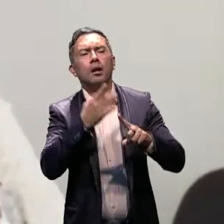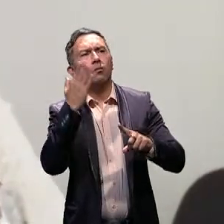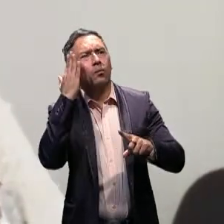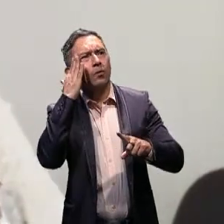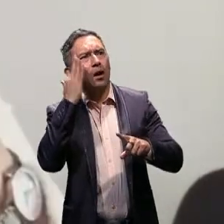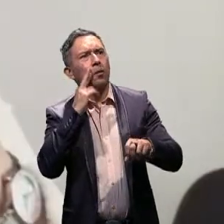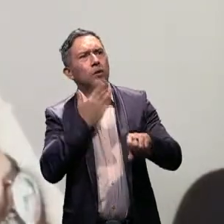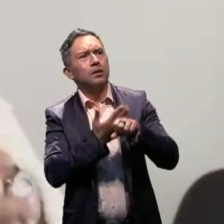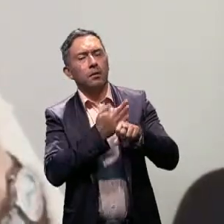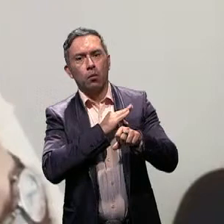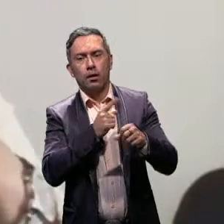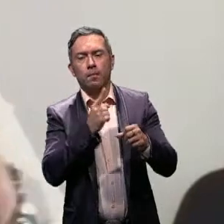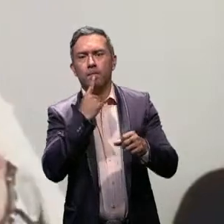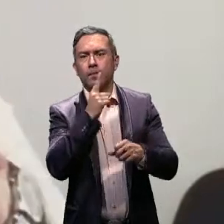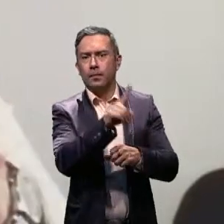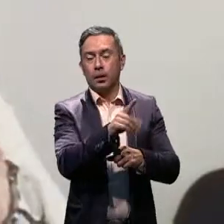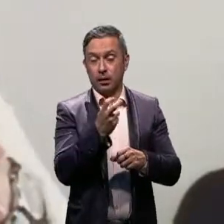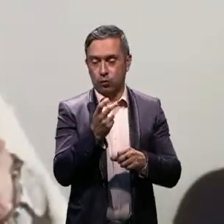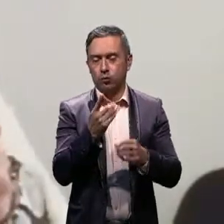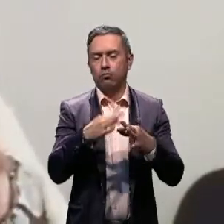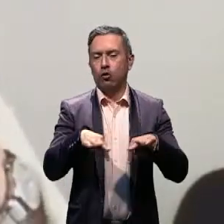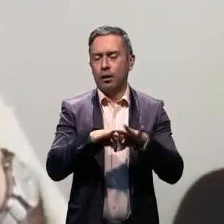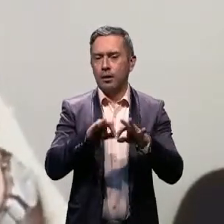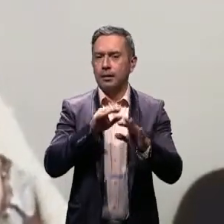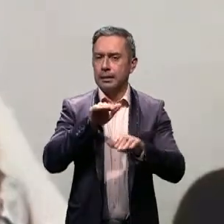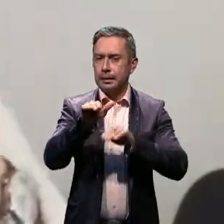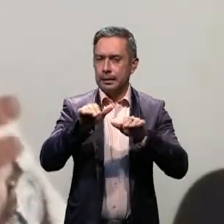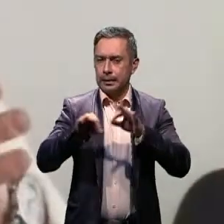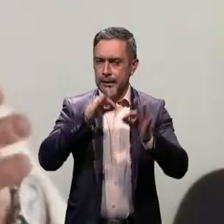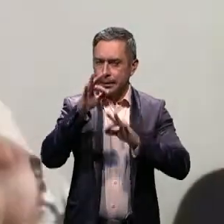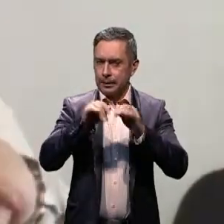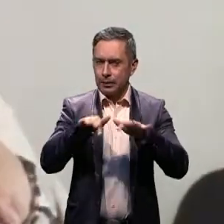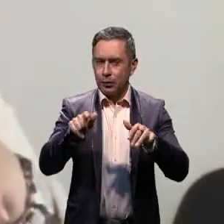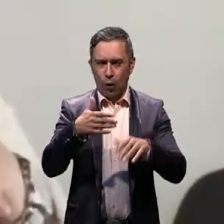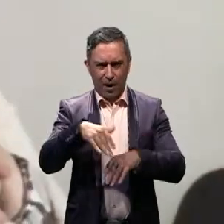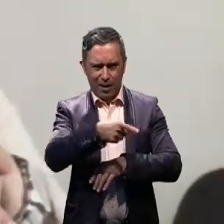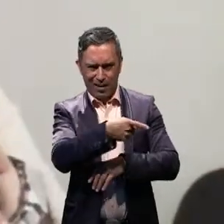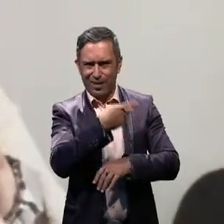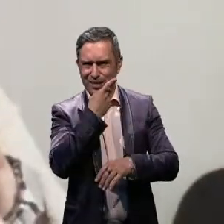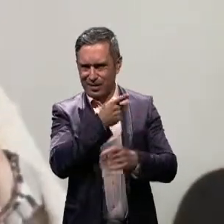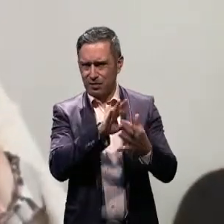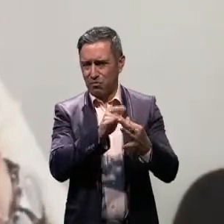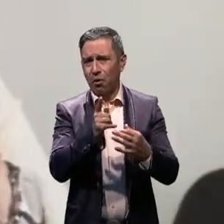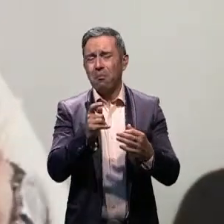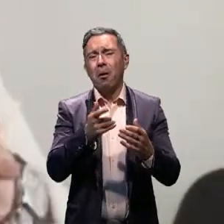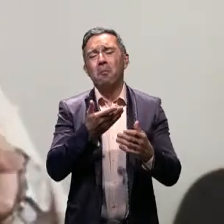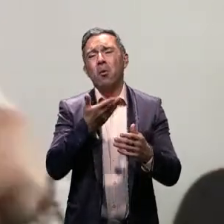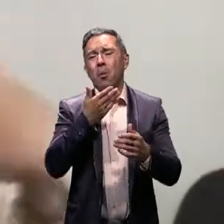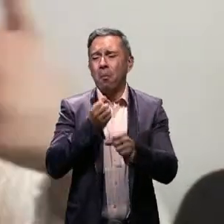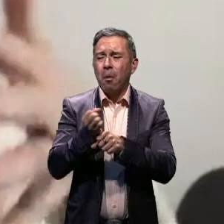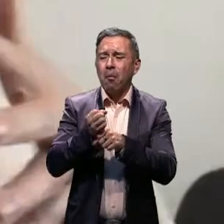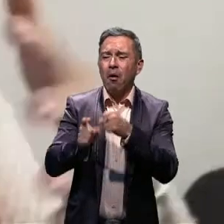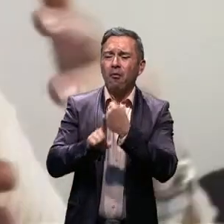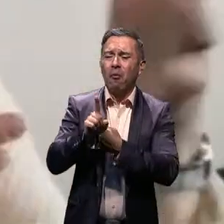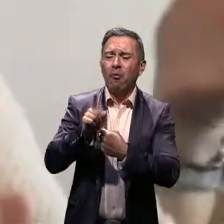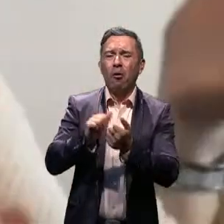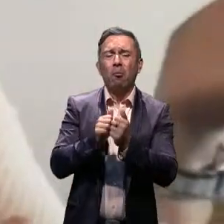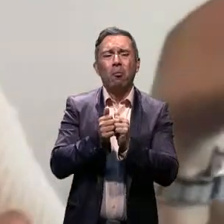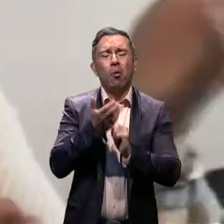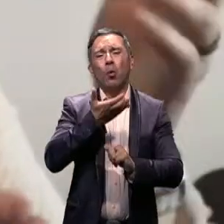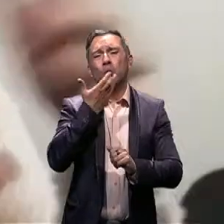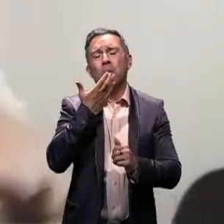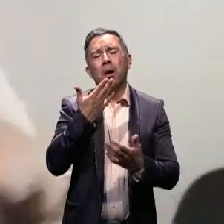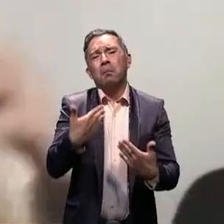I mean, we think that we need to create also awareness, because for many women it has